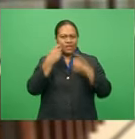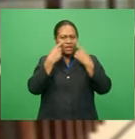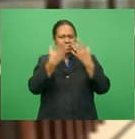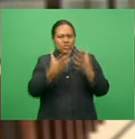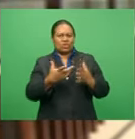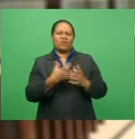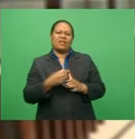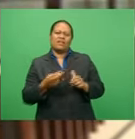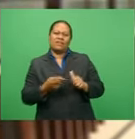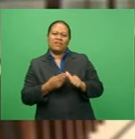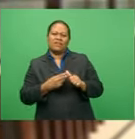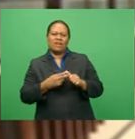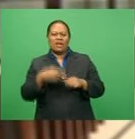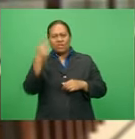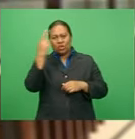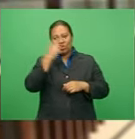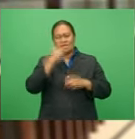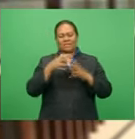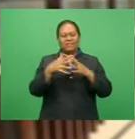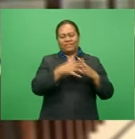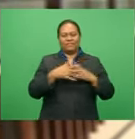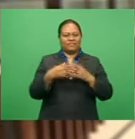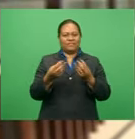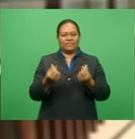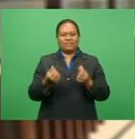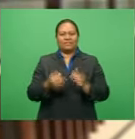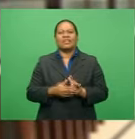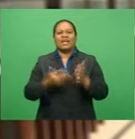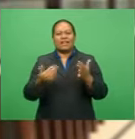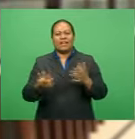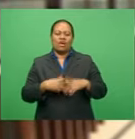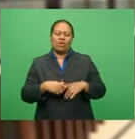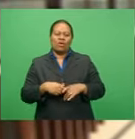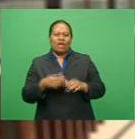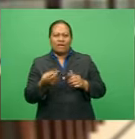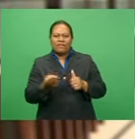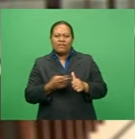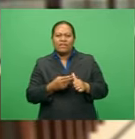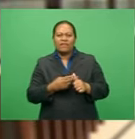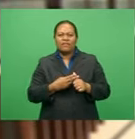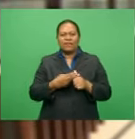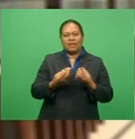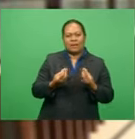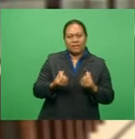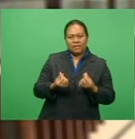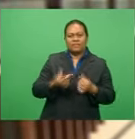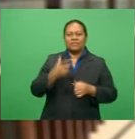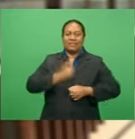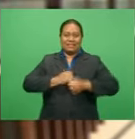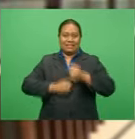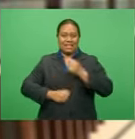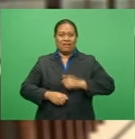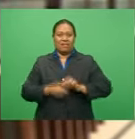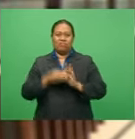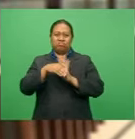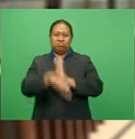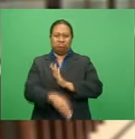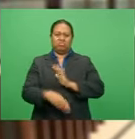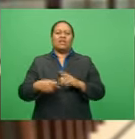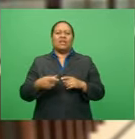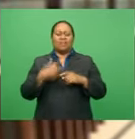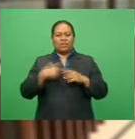of riskier currencies and the US dollar. The yen, which had become a favored safe haven currency, suffered its biggest loss against the US